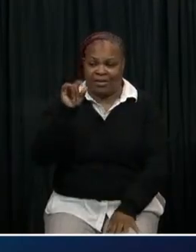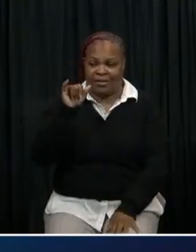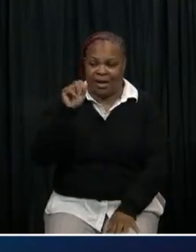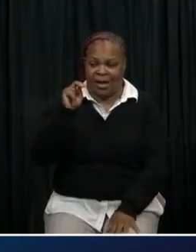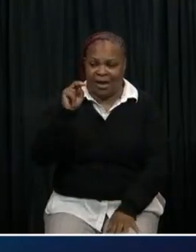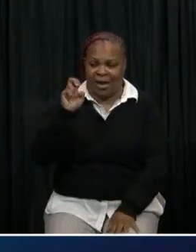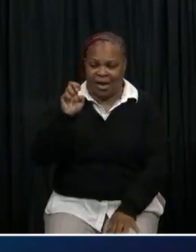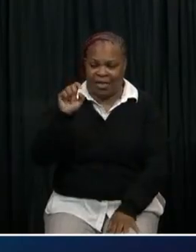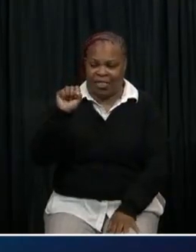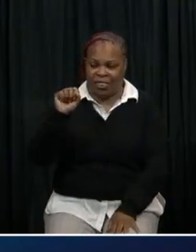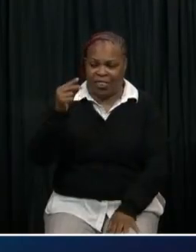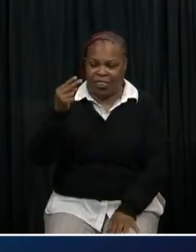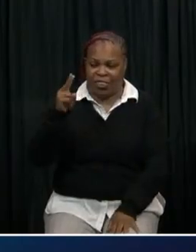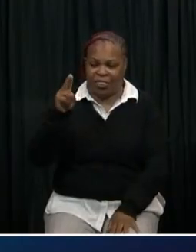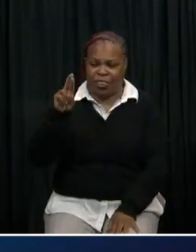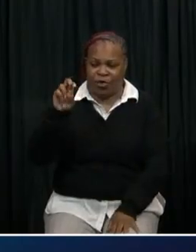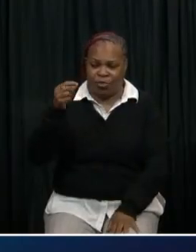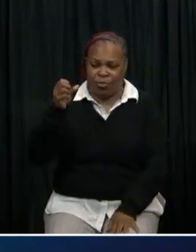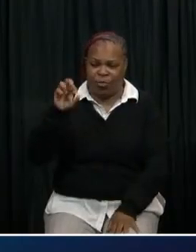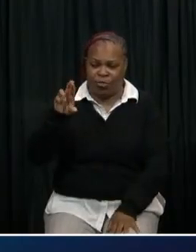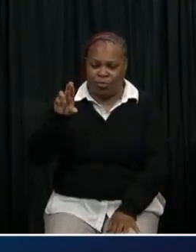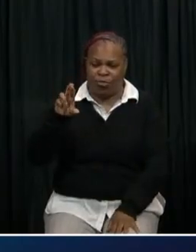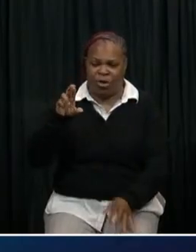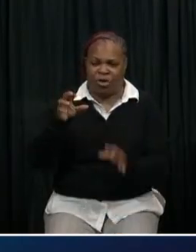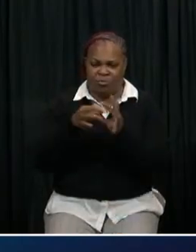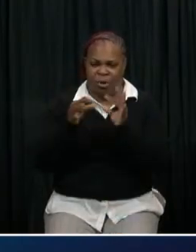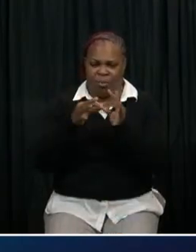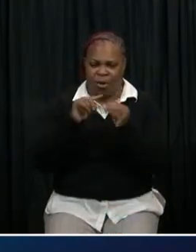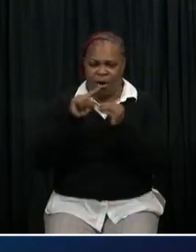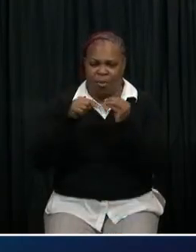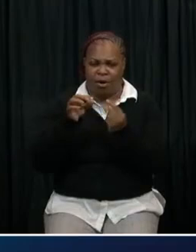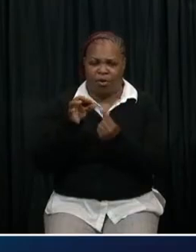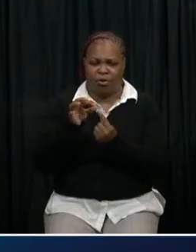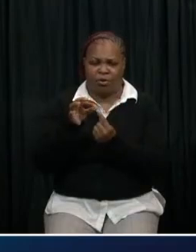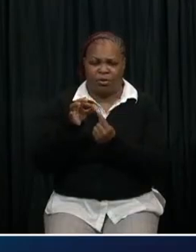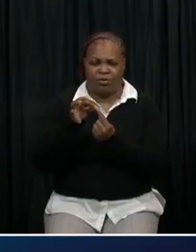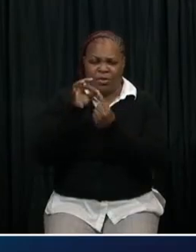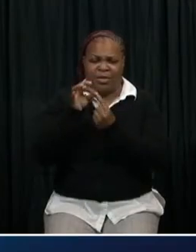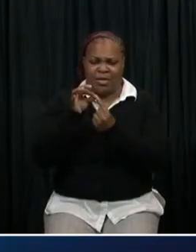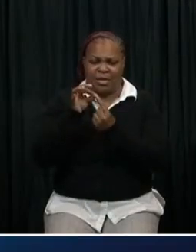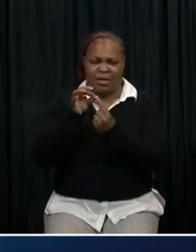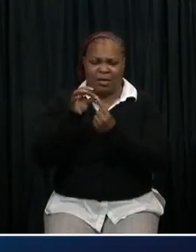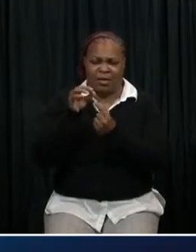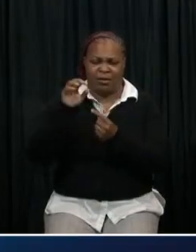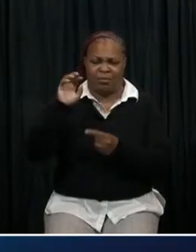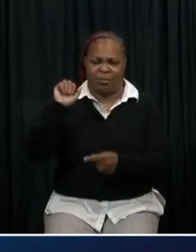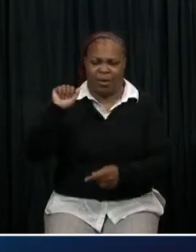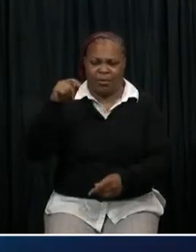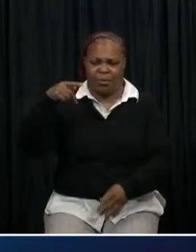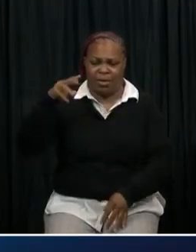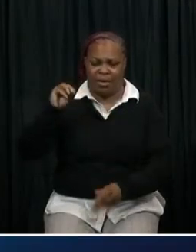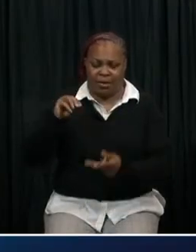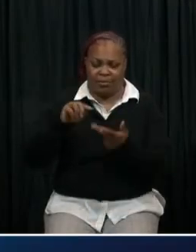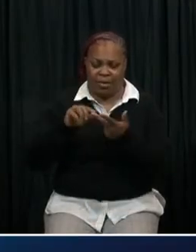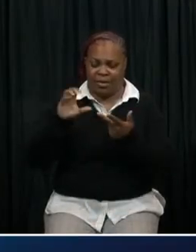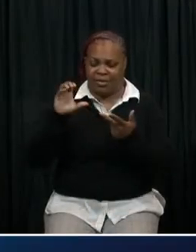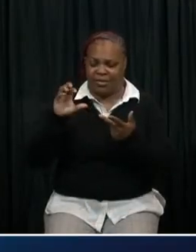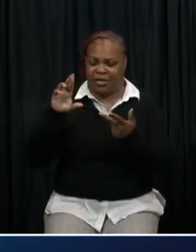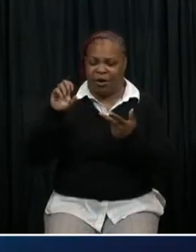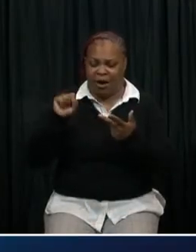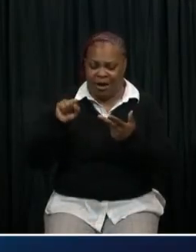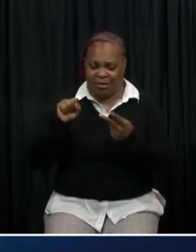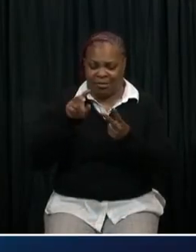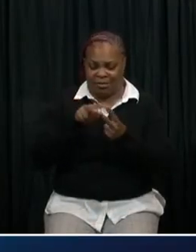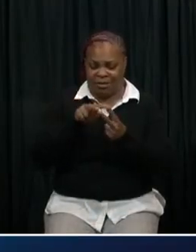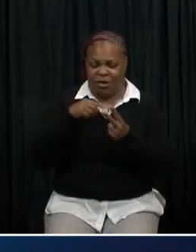the unique relationship of Possibility Ministries and Christian Record Services. We are